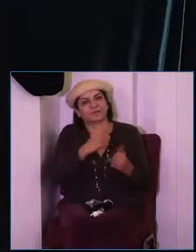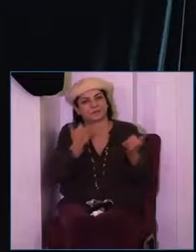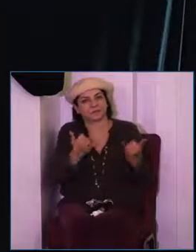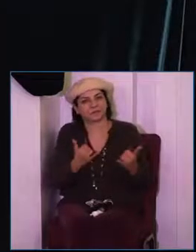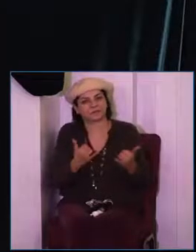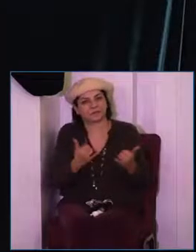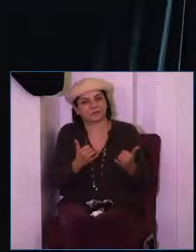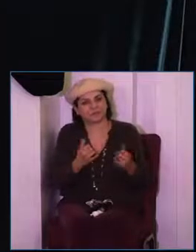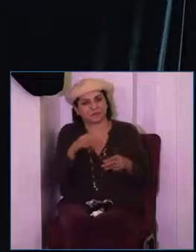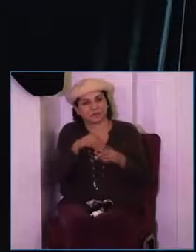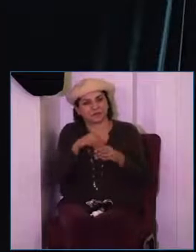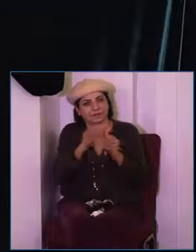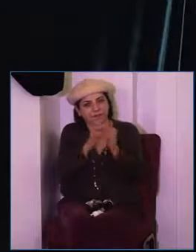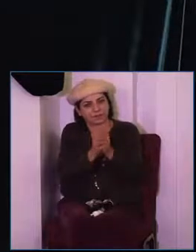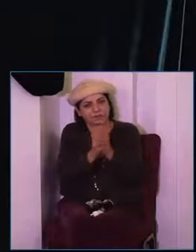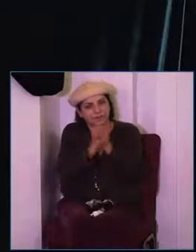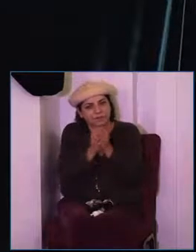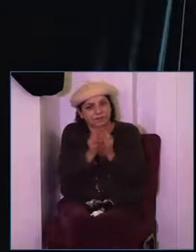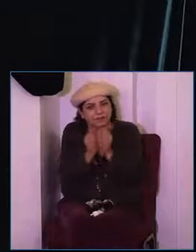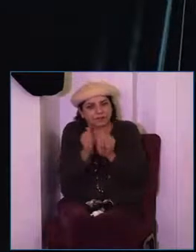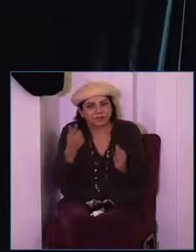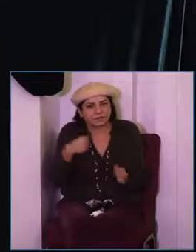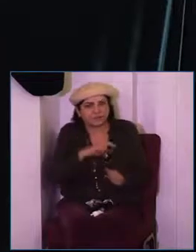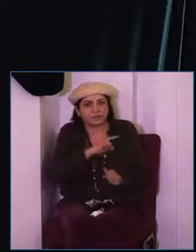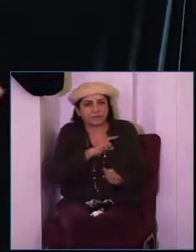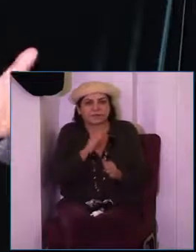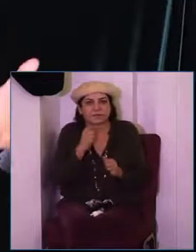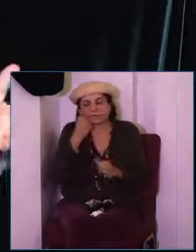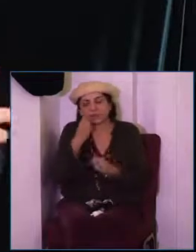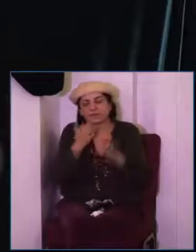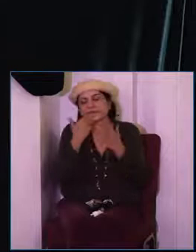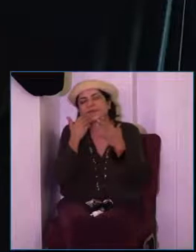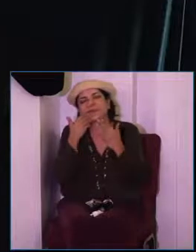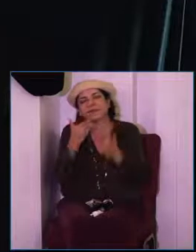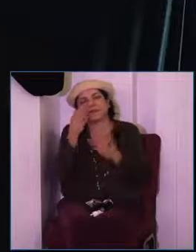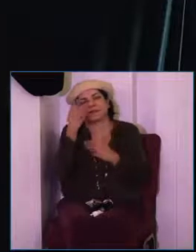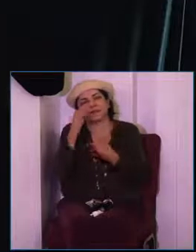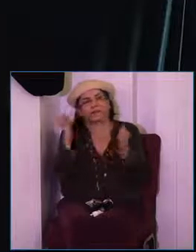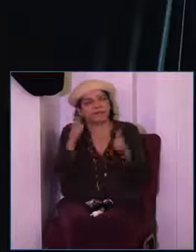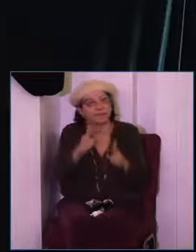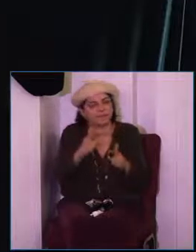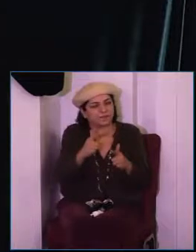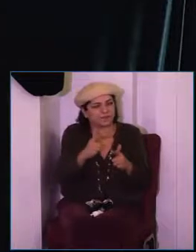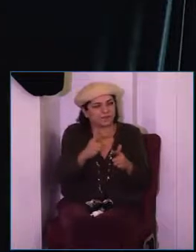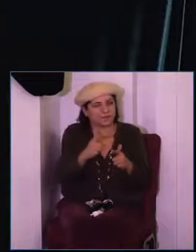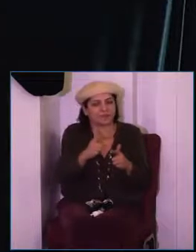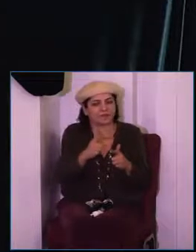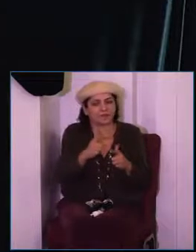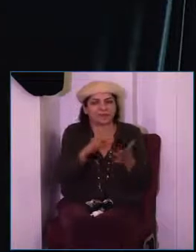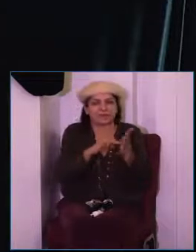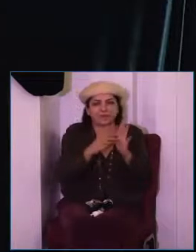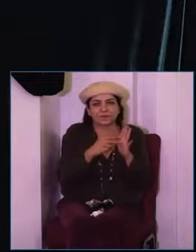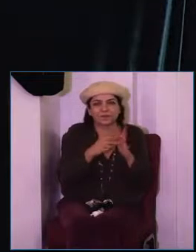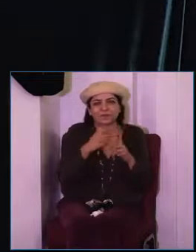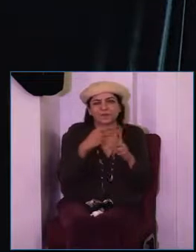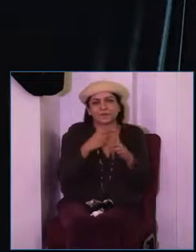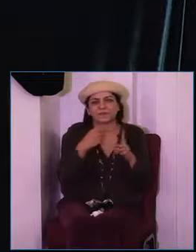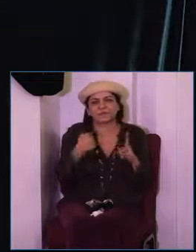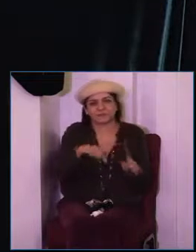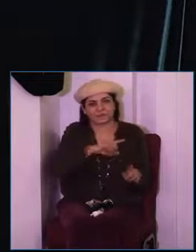in worship with us. Thank you for all that you mean to us. Thank you for those who have transferred their membership. We're so excited about